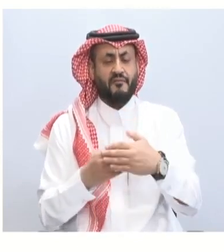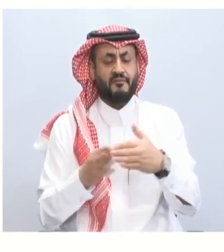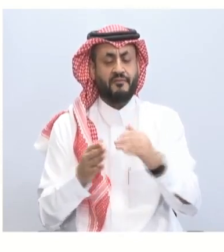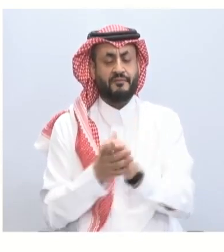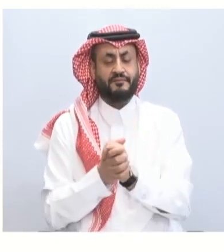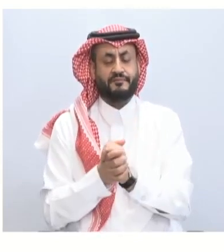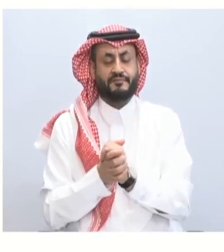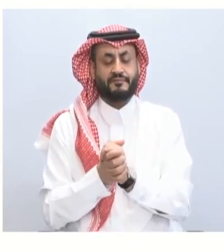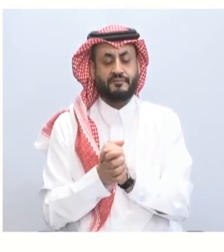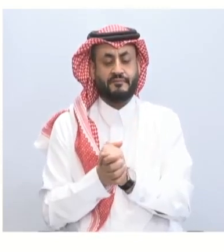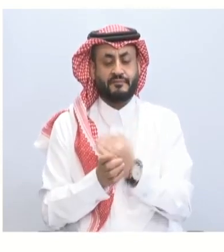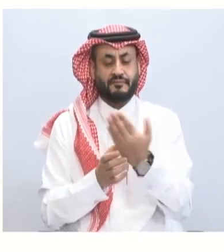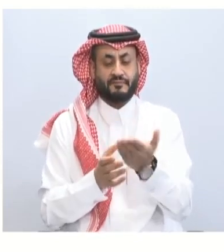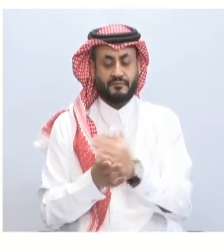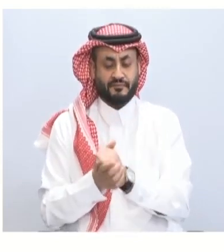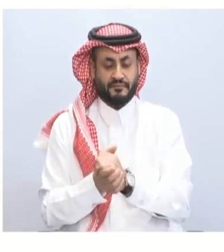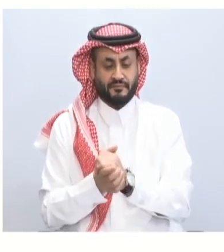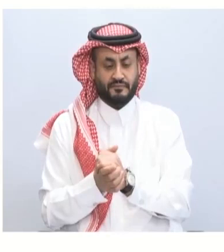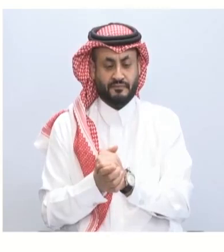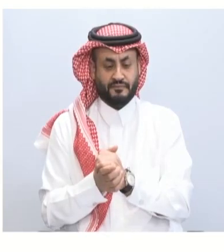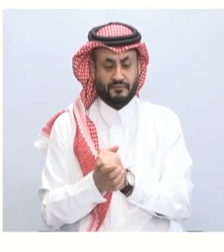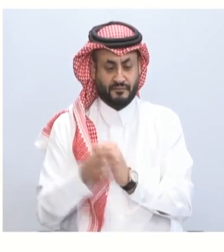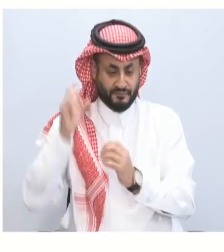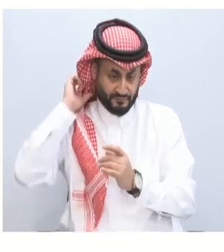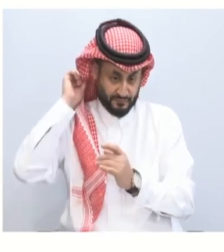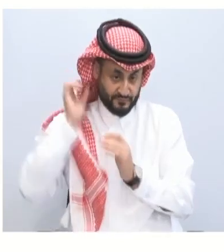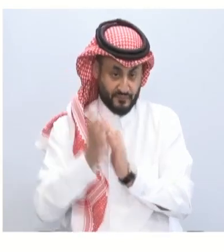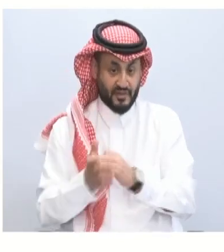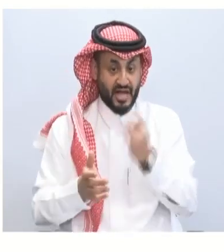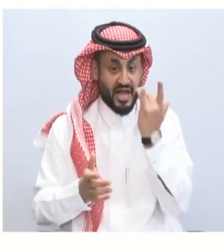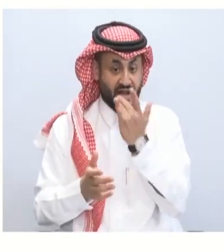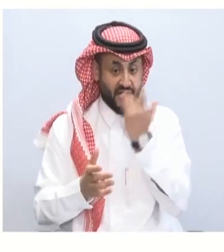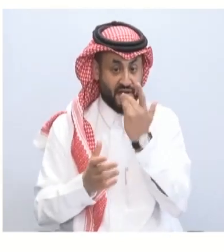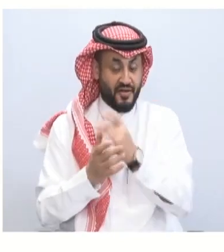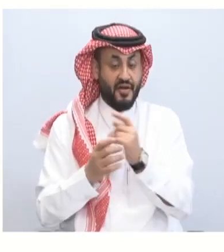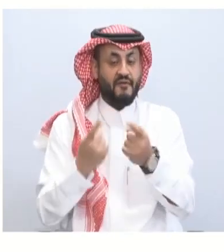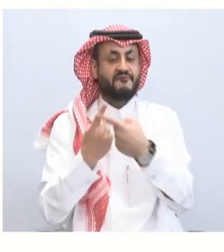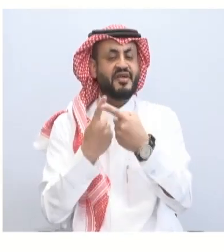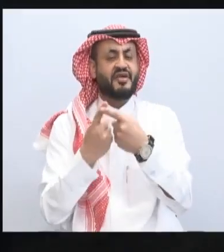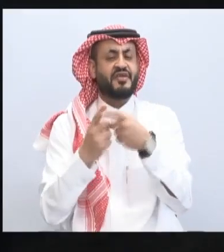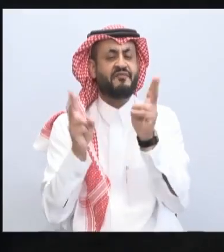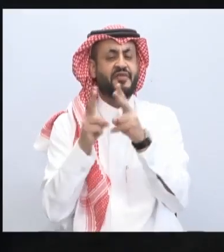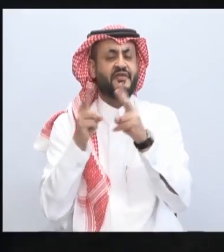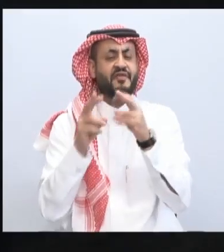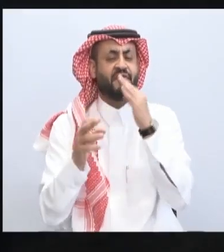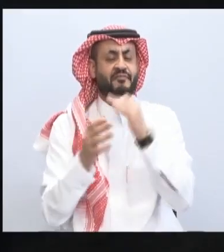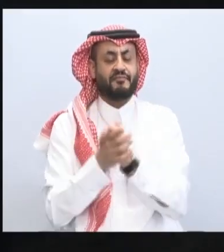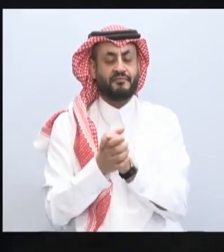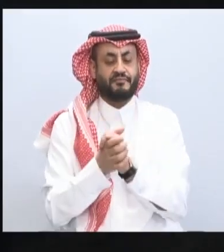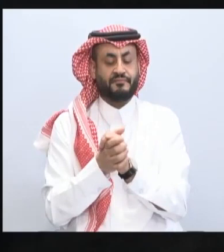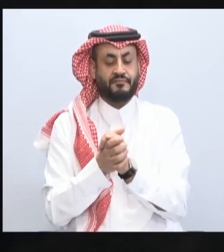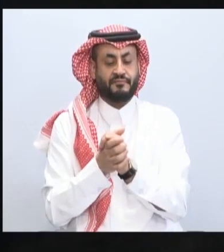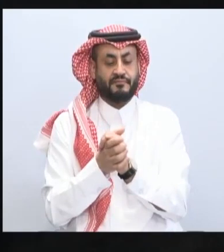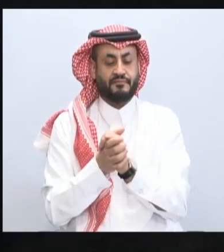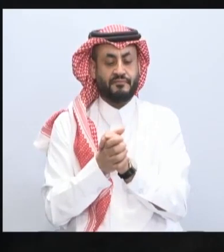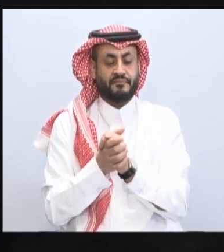So let's see what we have here. Of course, from the very beginning, we have here English was used as the common medium of communication. Now, the